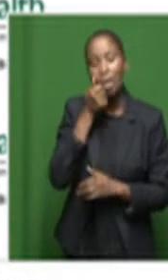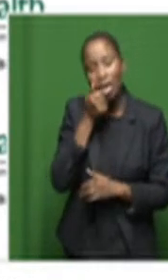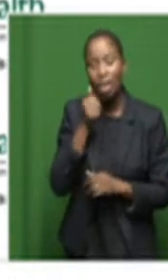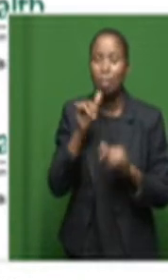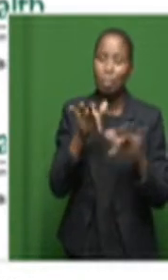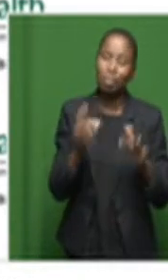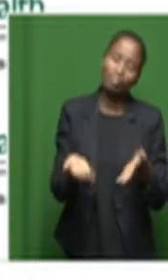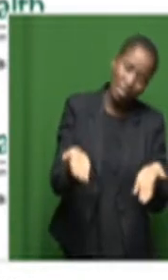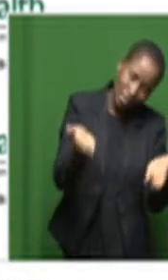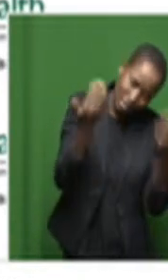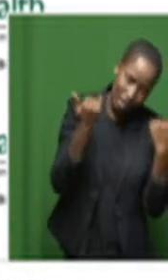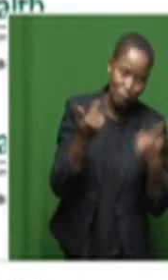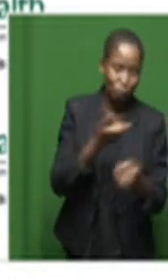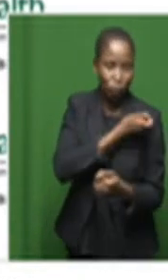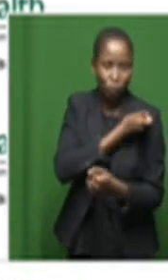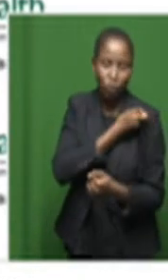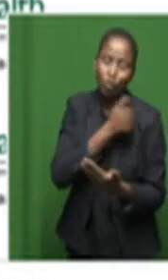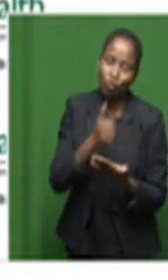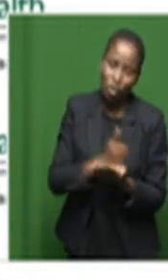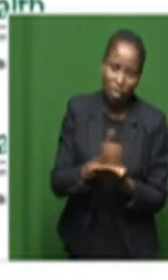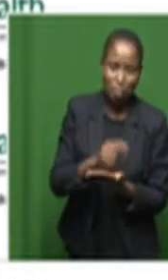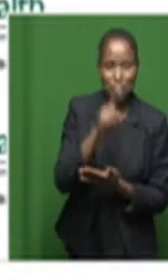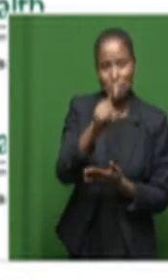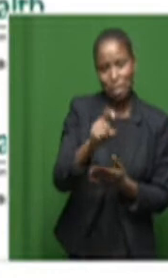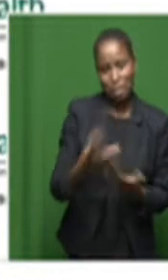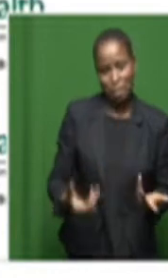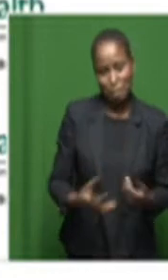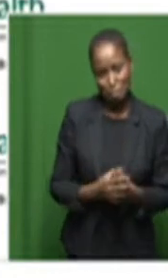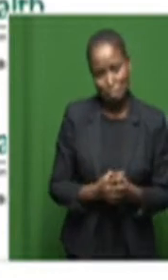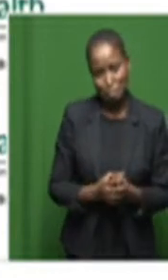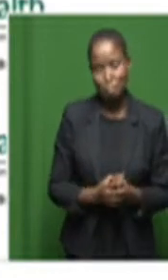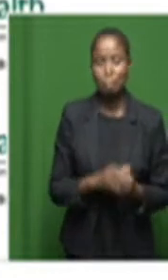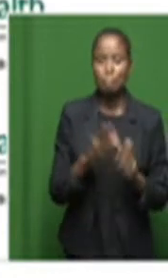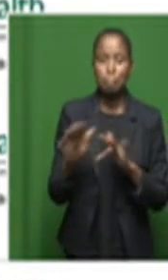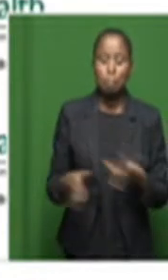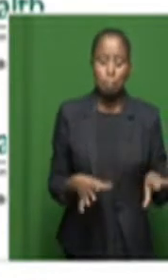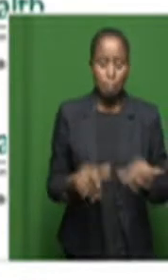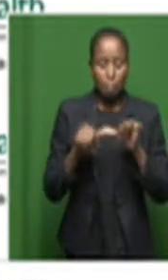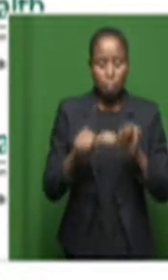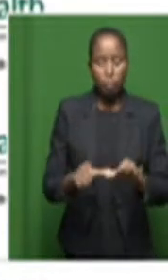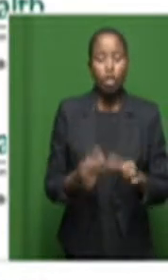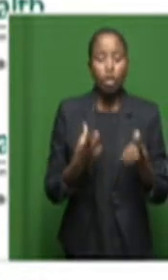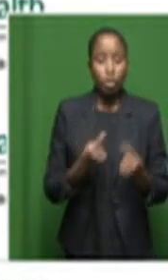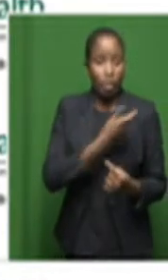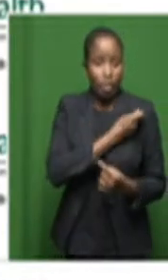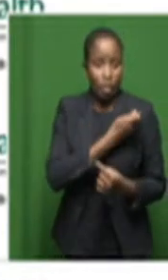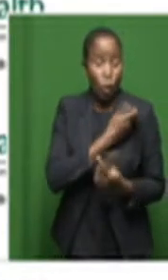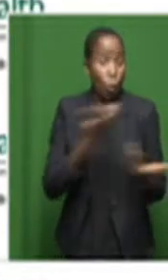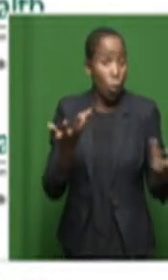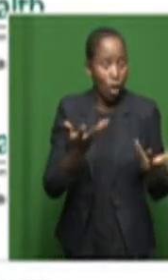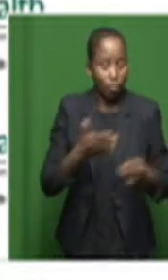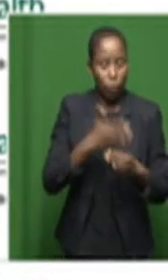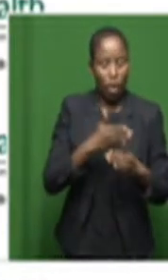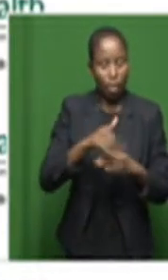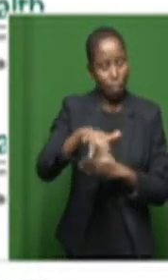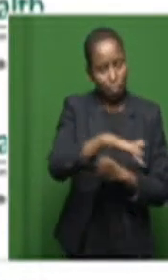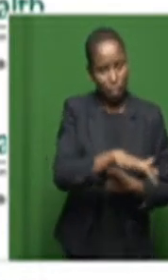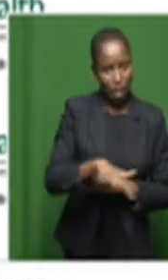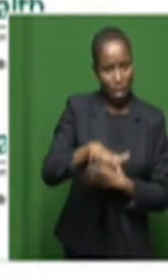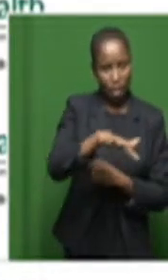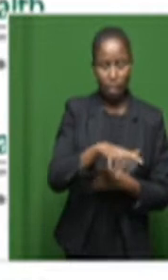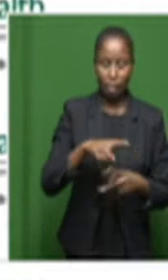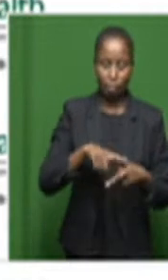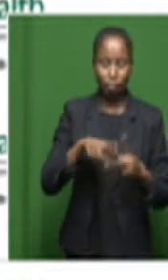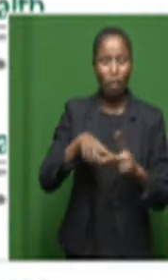come forward and register and be vaccinated. We also continue to vaccinate at workplaces, at farms, at